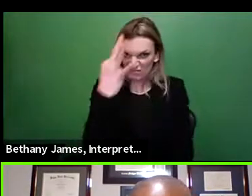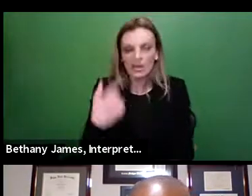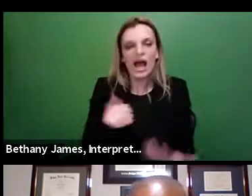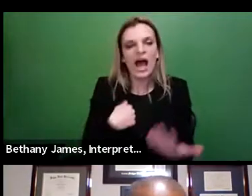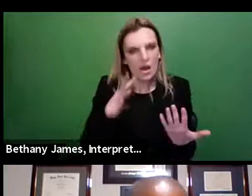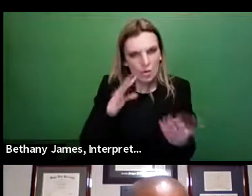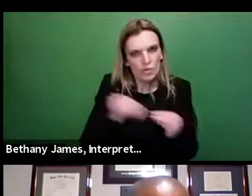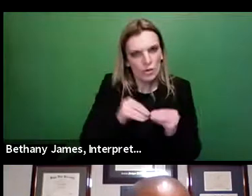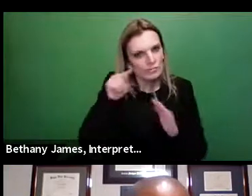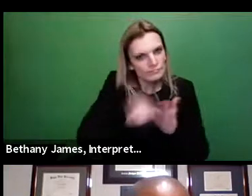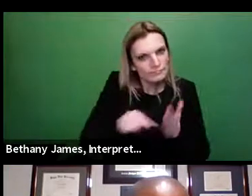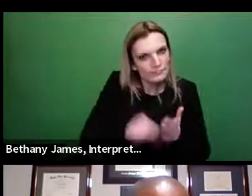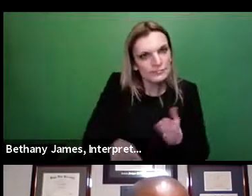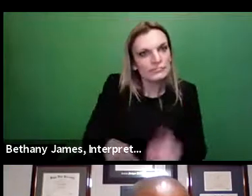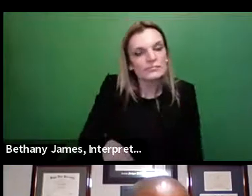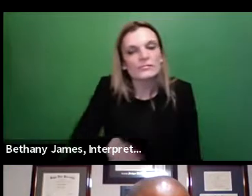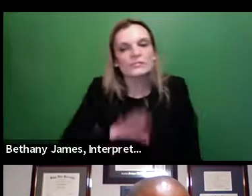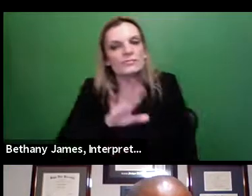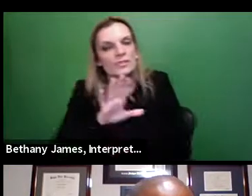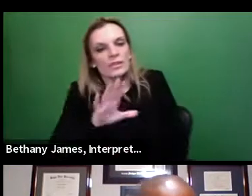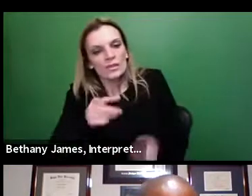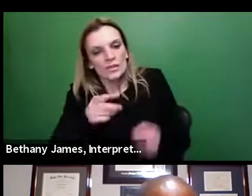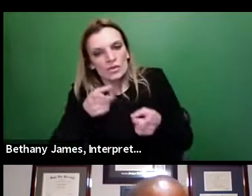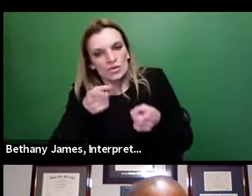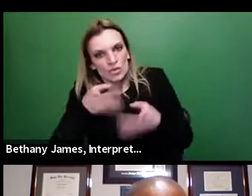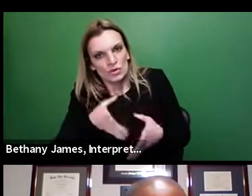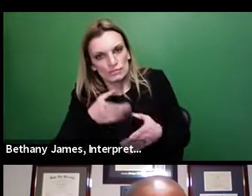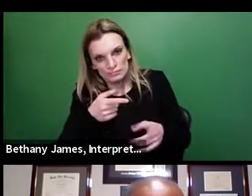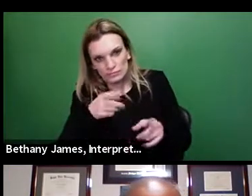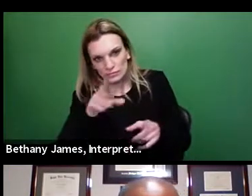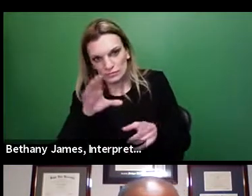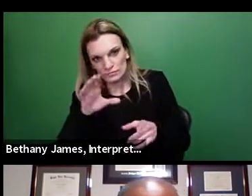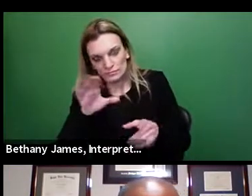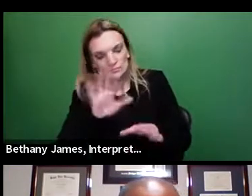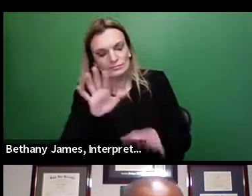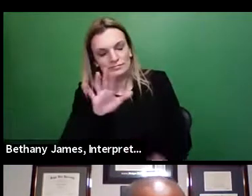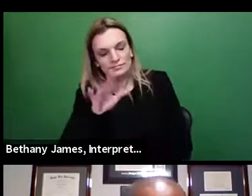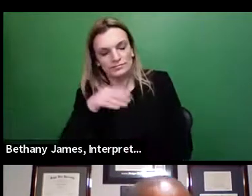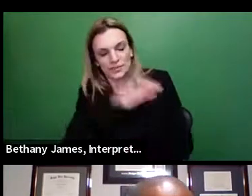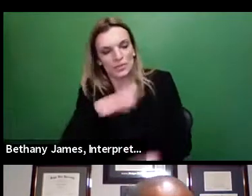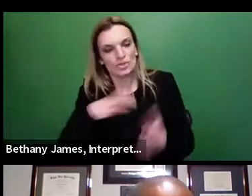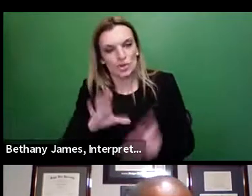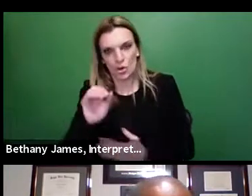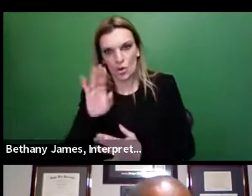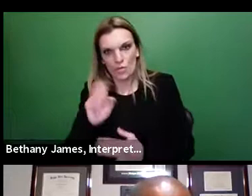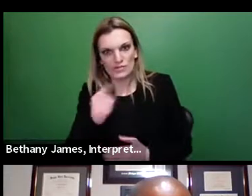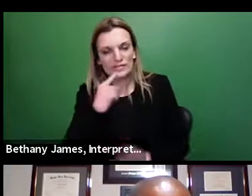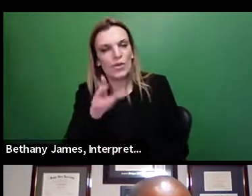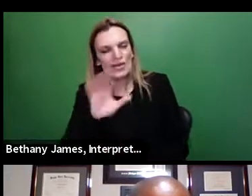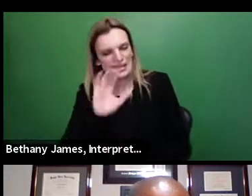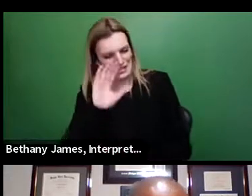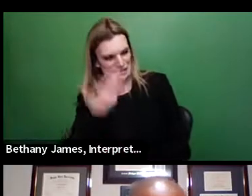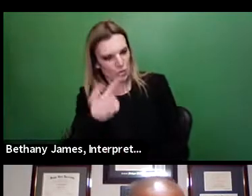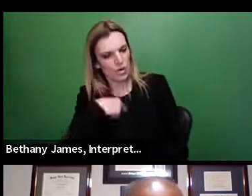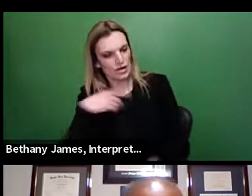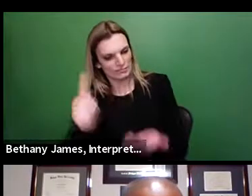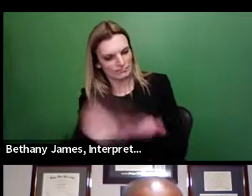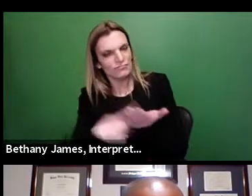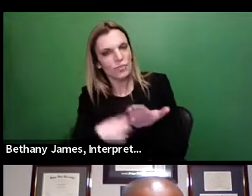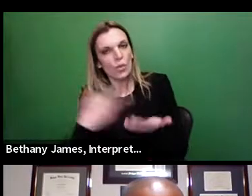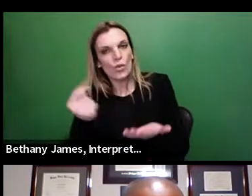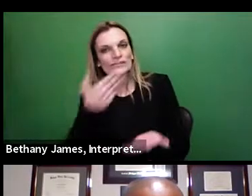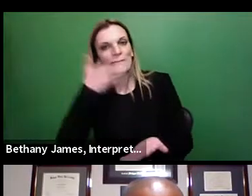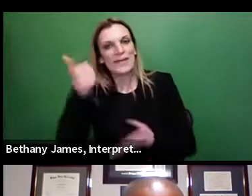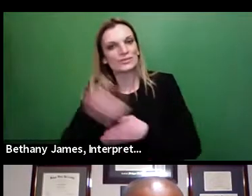answer. Well, it's extremely important because if we're talking best practice and patterns and practices, it just would appear to me that the governor